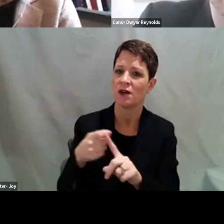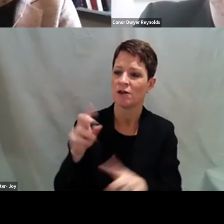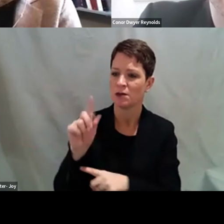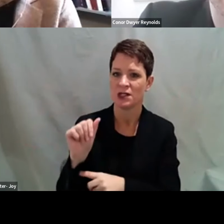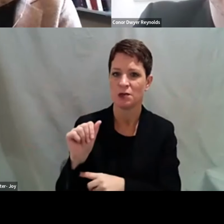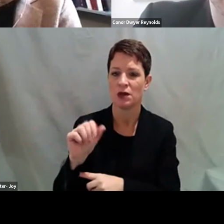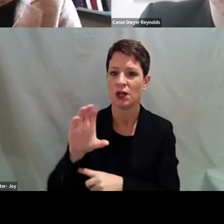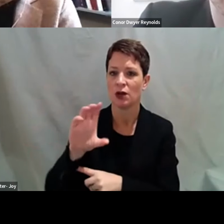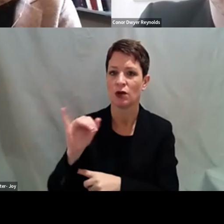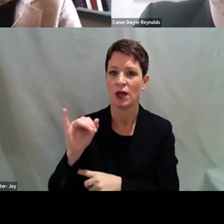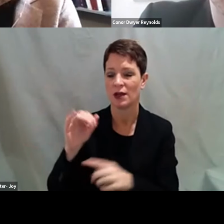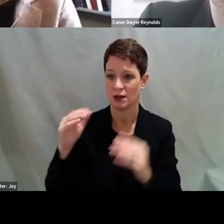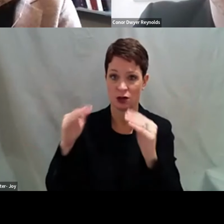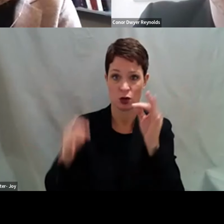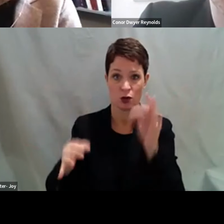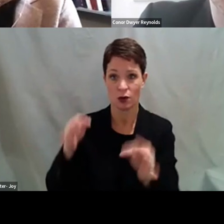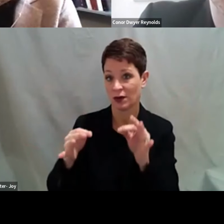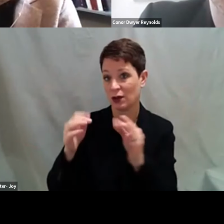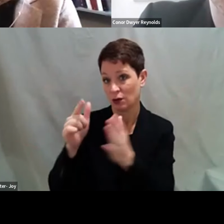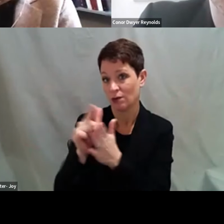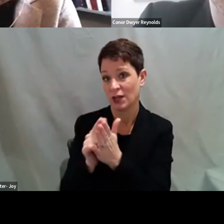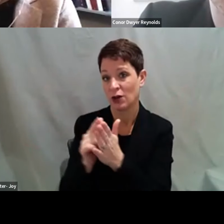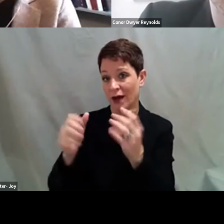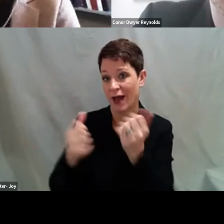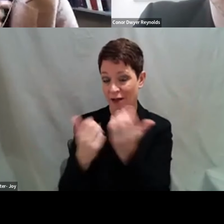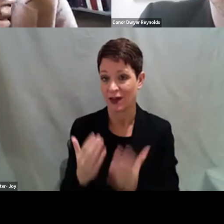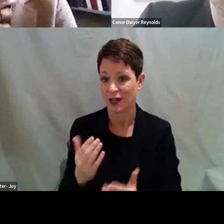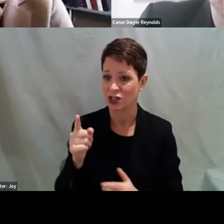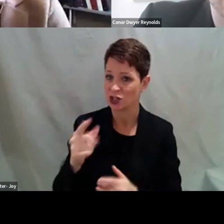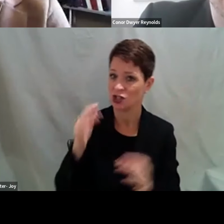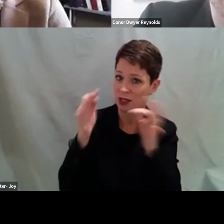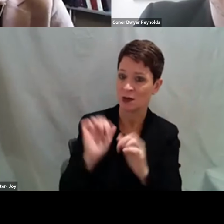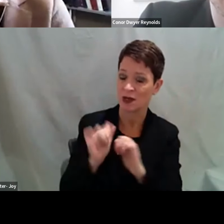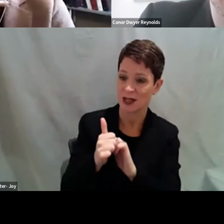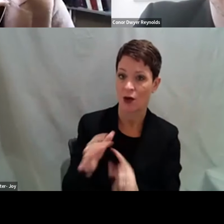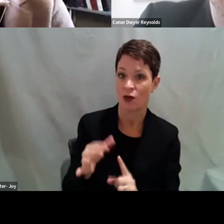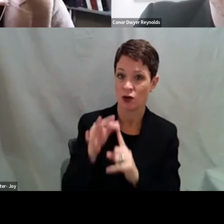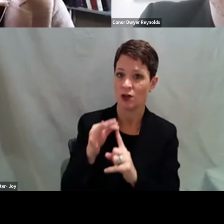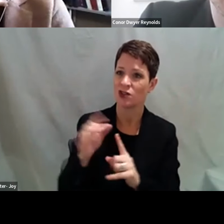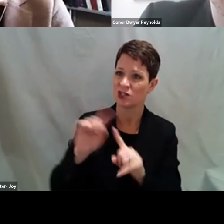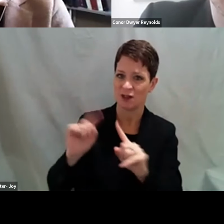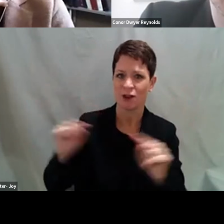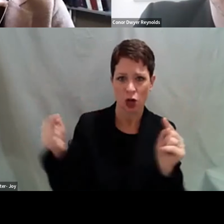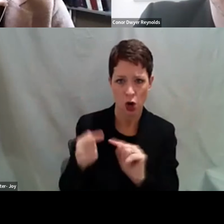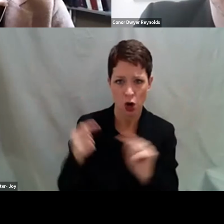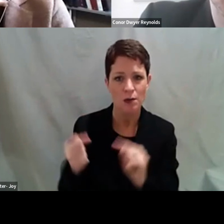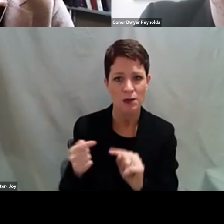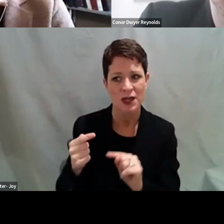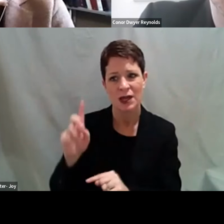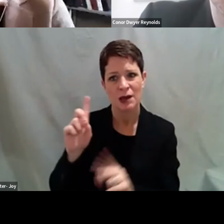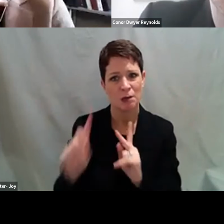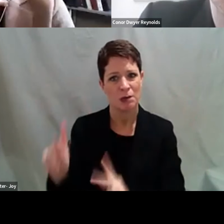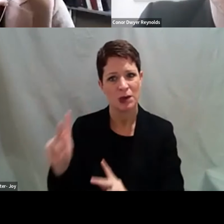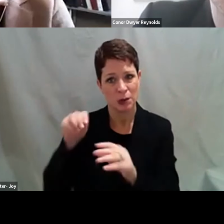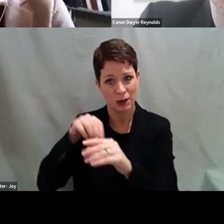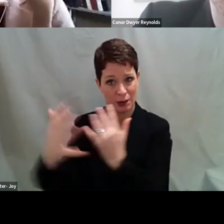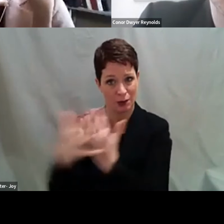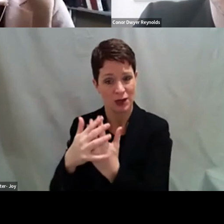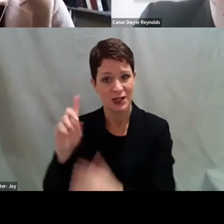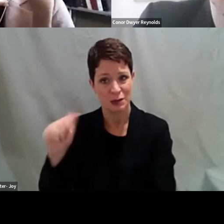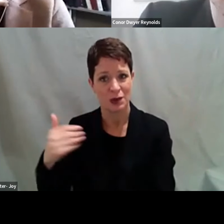criminal justice advocates. Professor Morgan notes how there are unique harms that prisoners with disabilities face that span